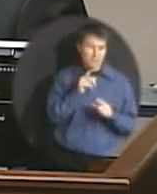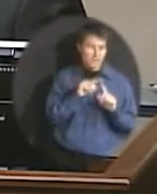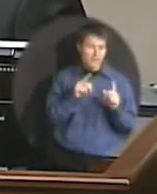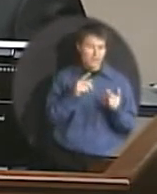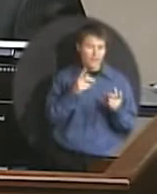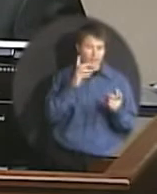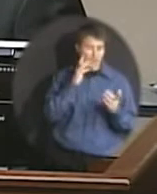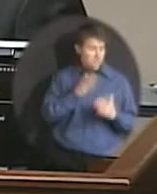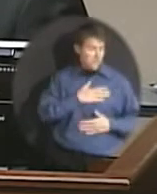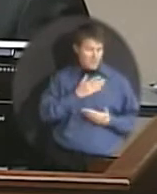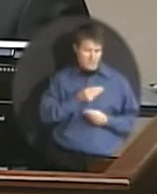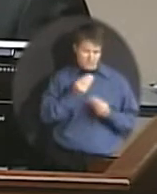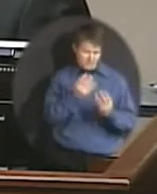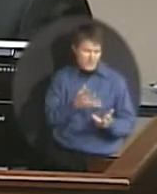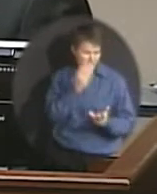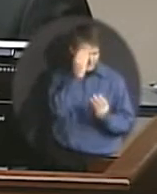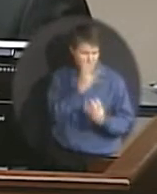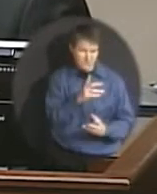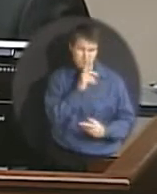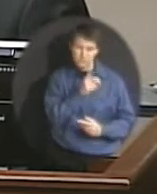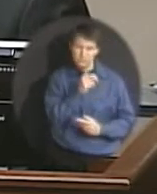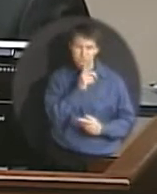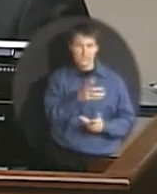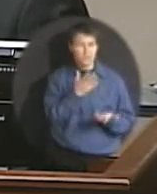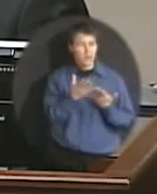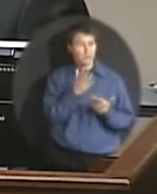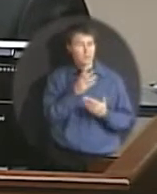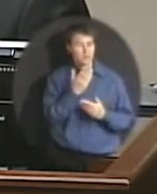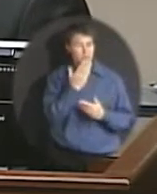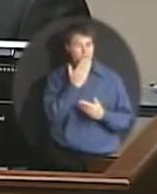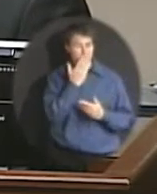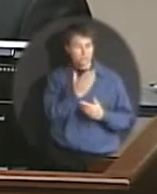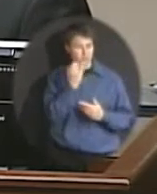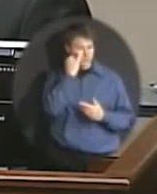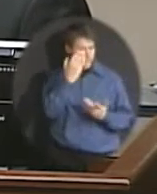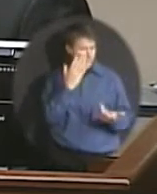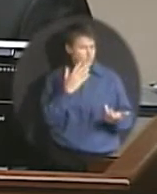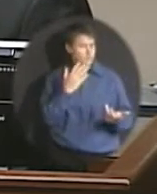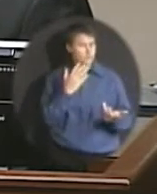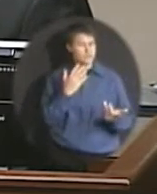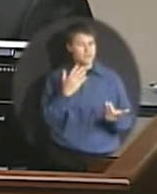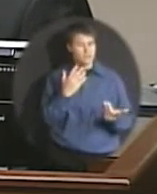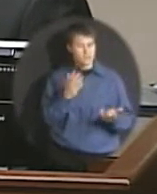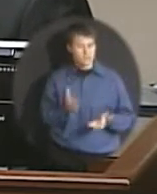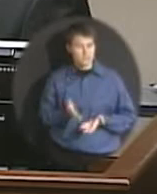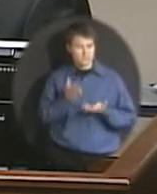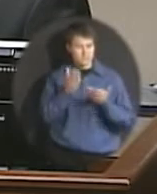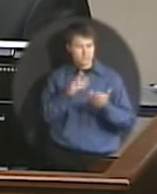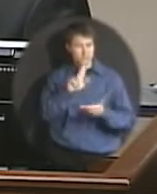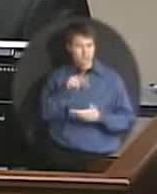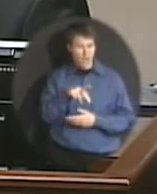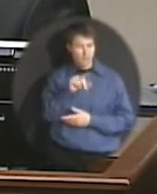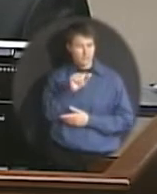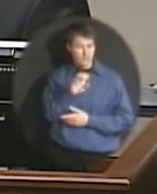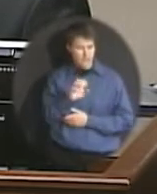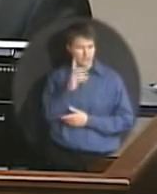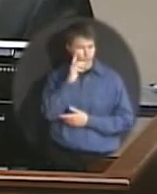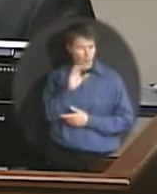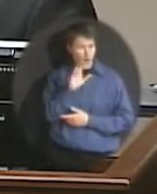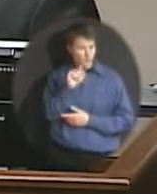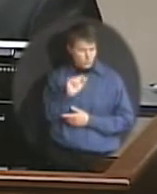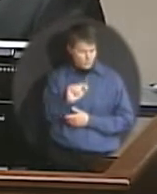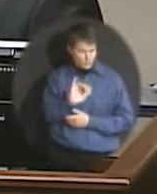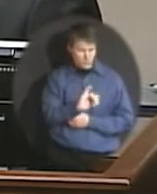be happy to provide that, and it would probably be wise to update that in October when the tax bills go out, because that rate changes ever